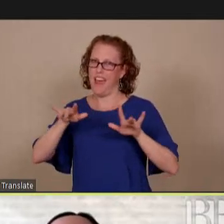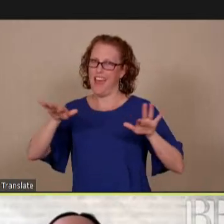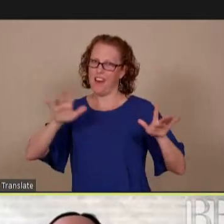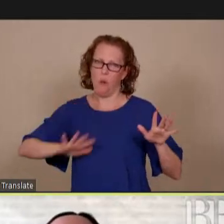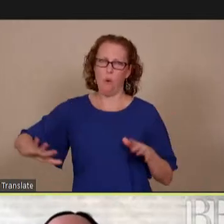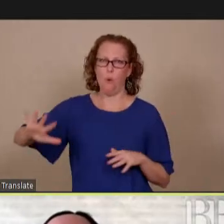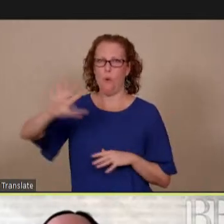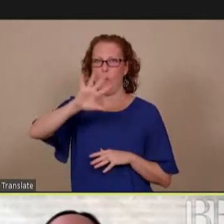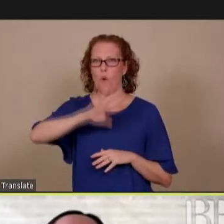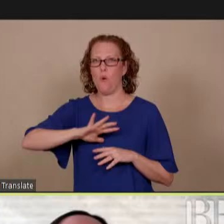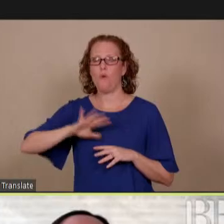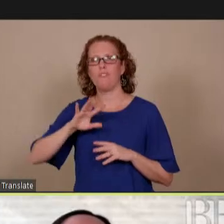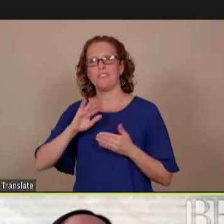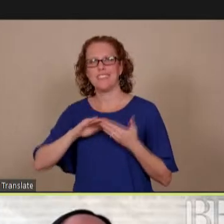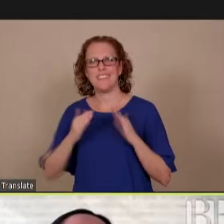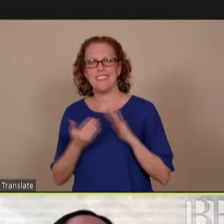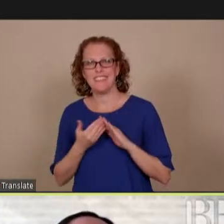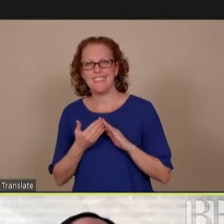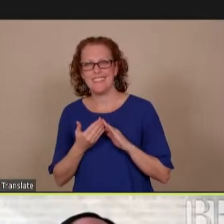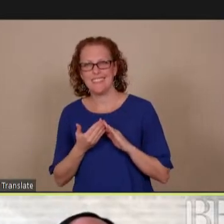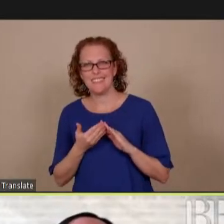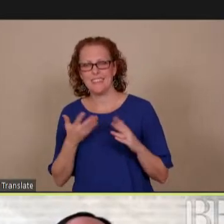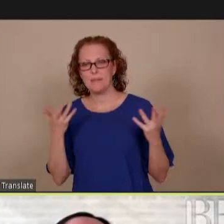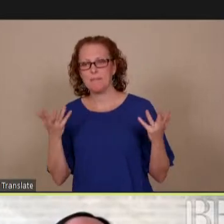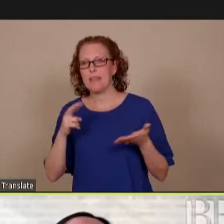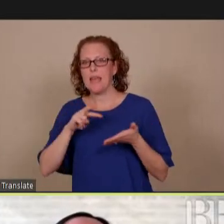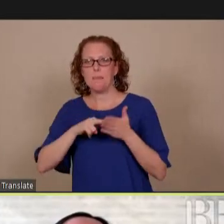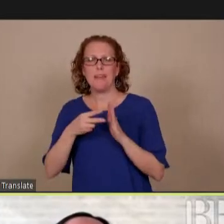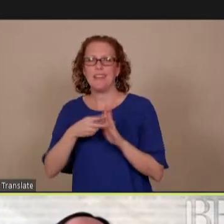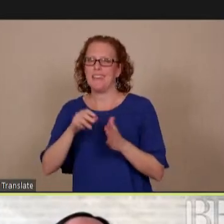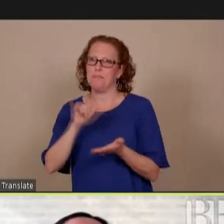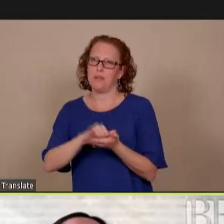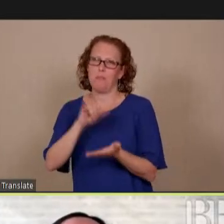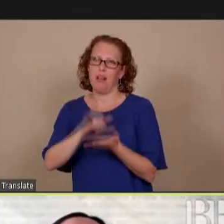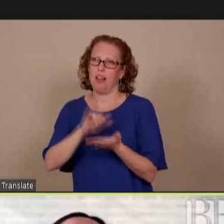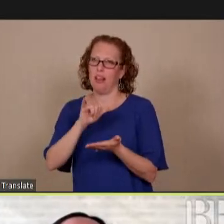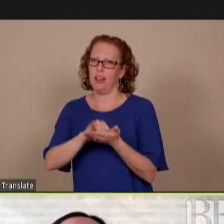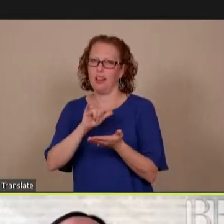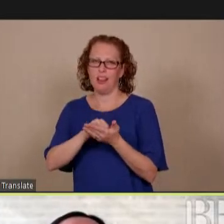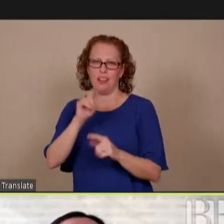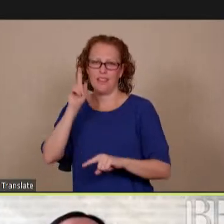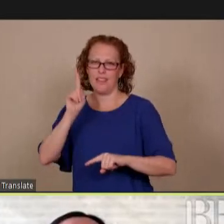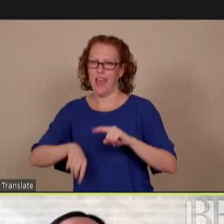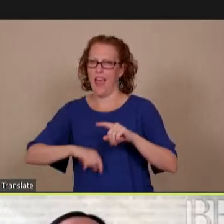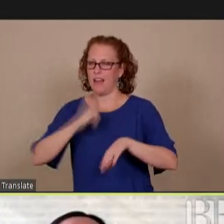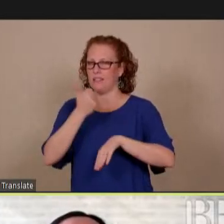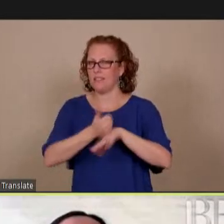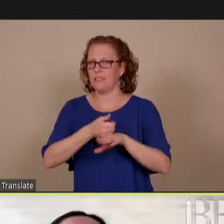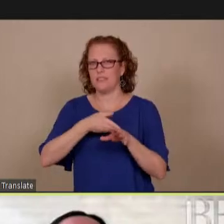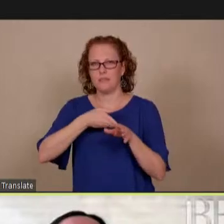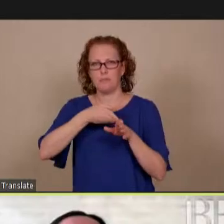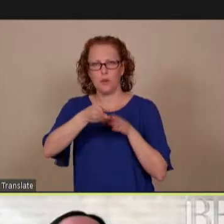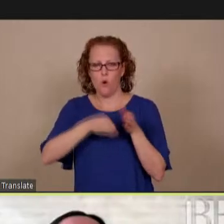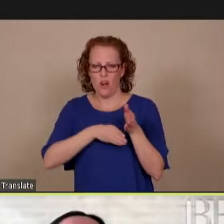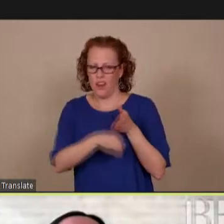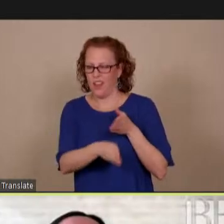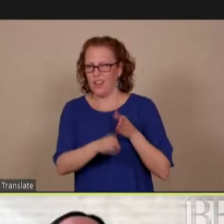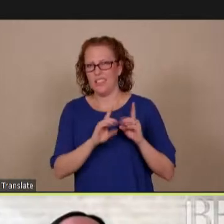And so it will unlikely be possible to draw a majority minority voting district.